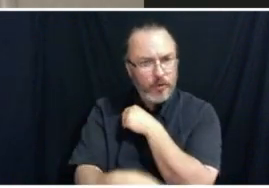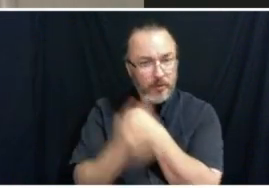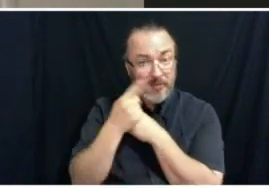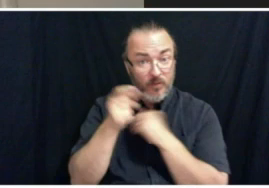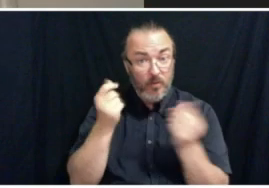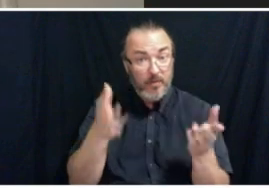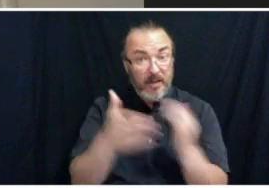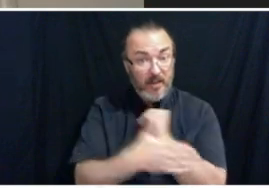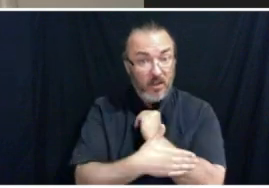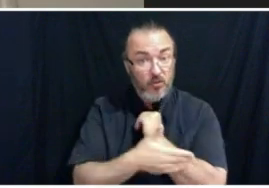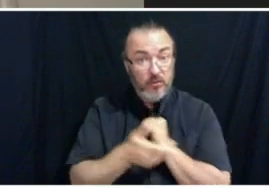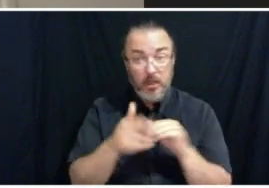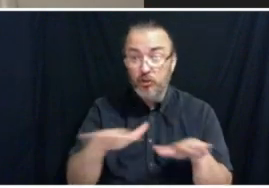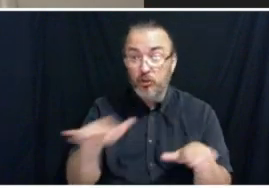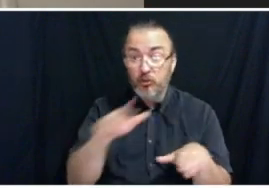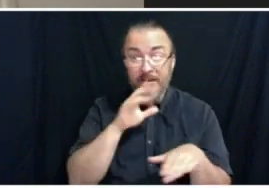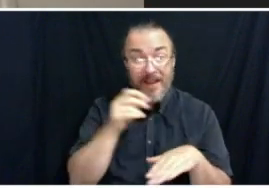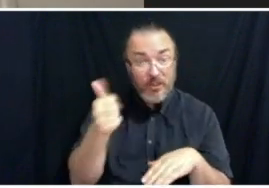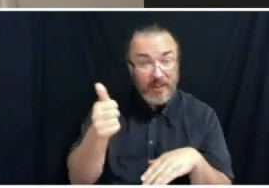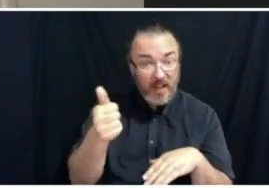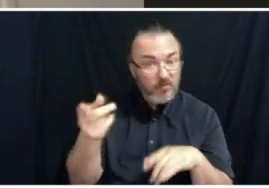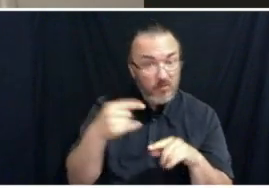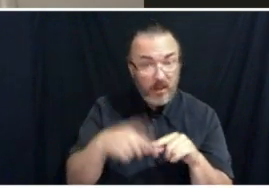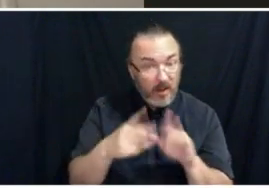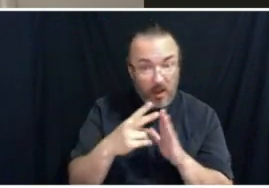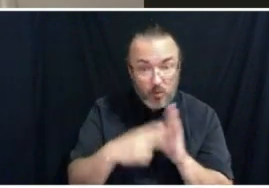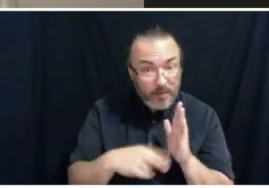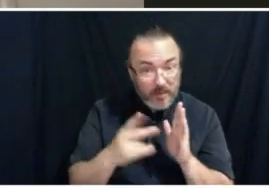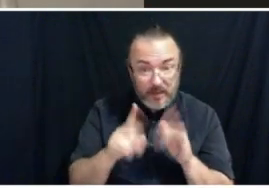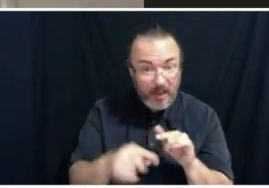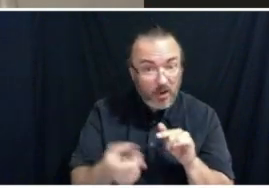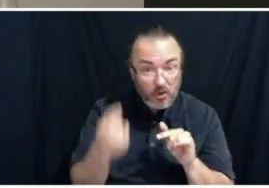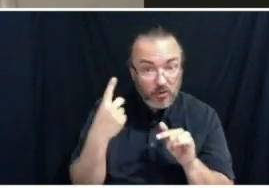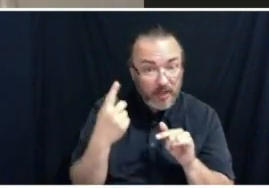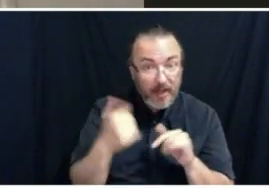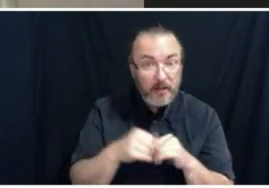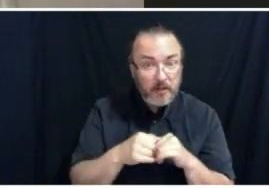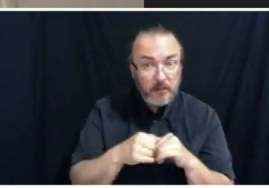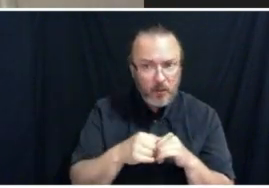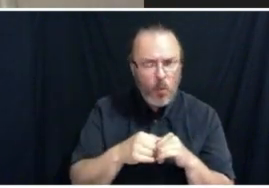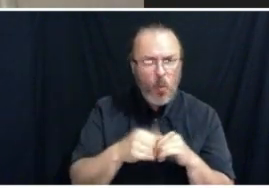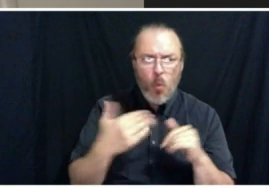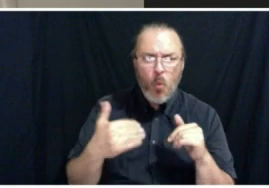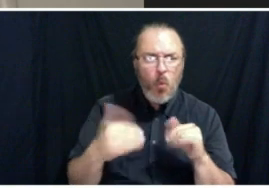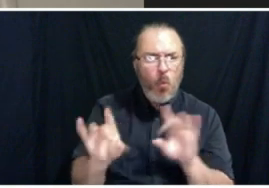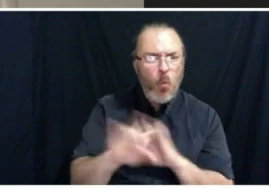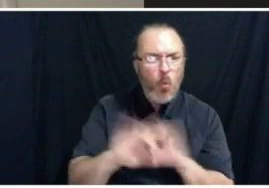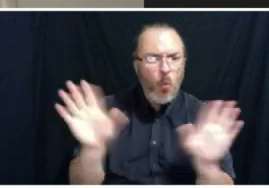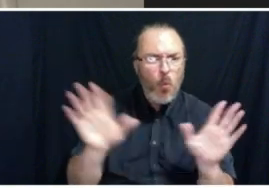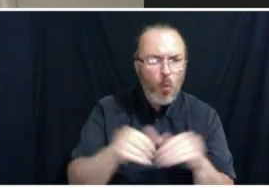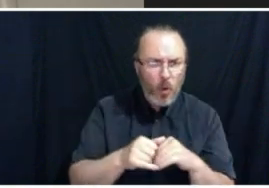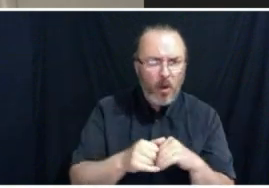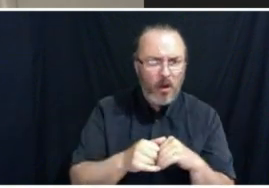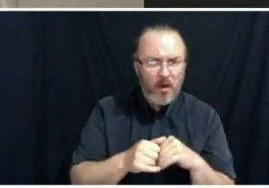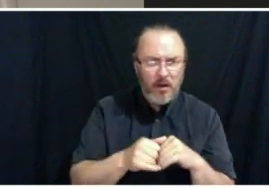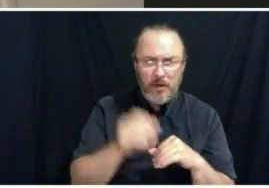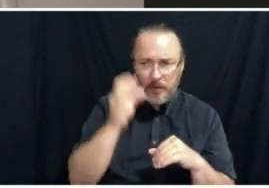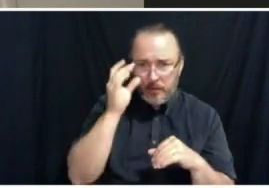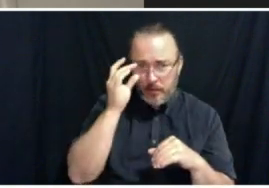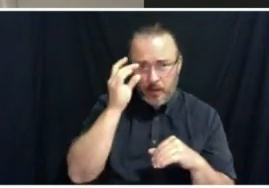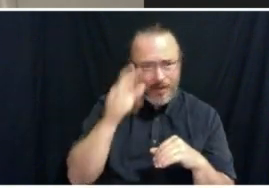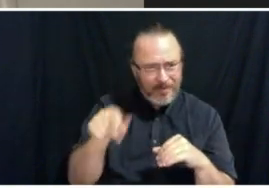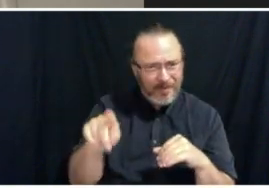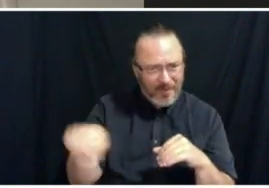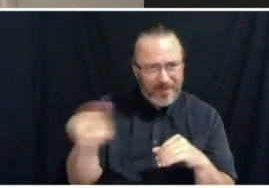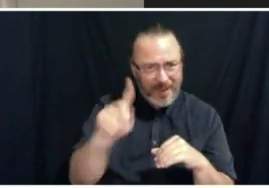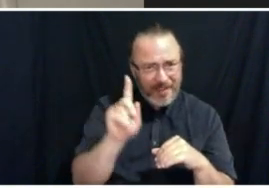by age 10 cannot read and understand, and that's really tragic, right? And sounds obvious. They should be